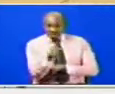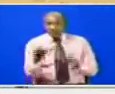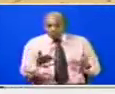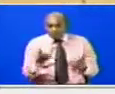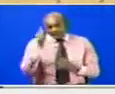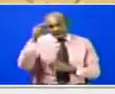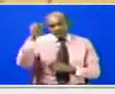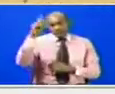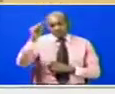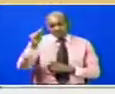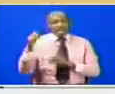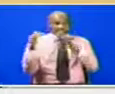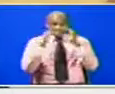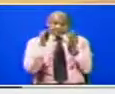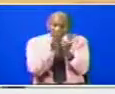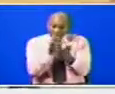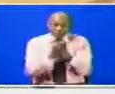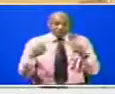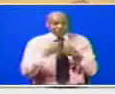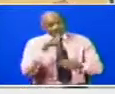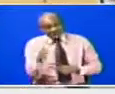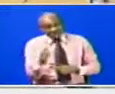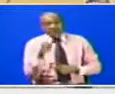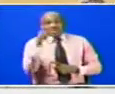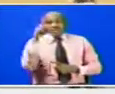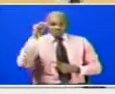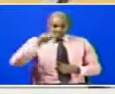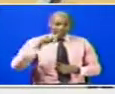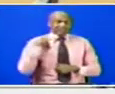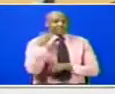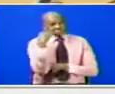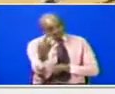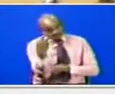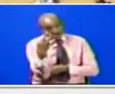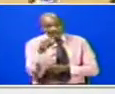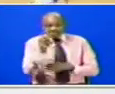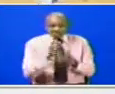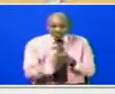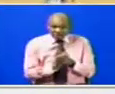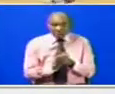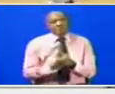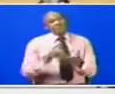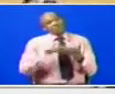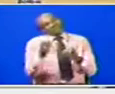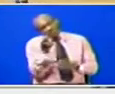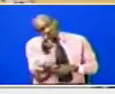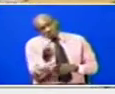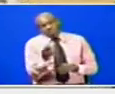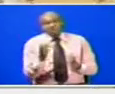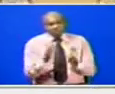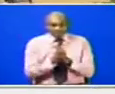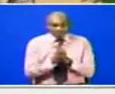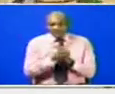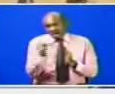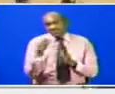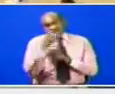Equity Bank will face Club Desportivo. KPA finished third in Group B after a chance to finish second slipped off following a defeat by